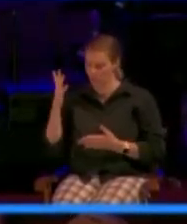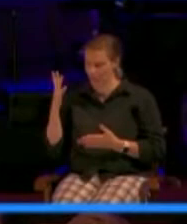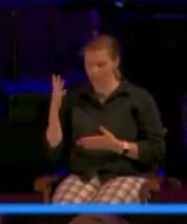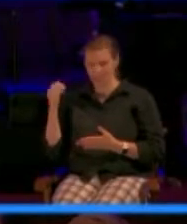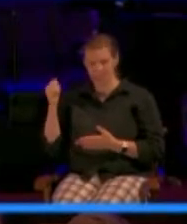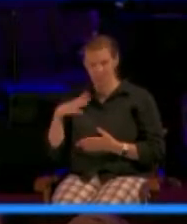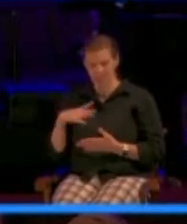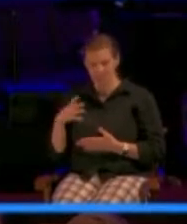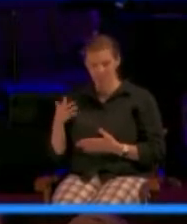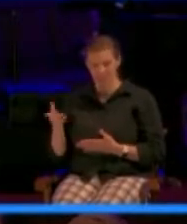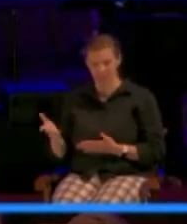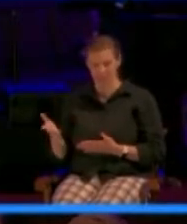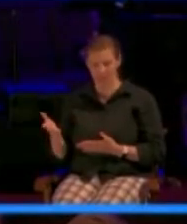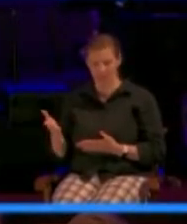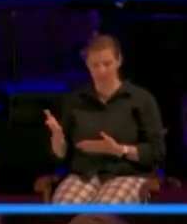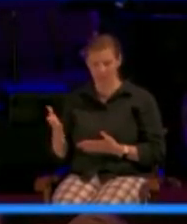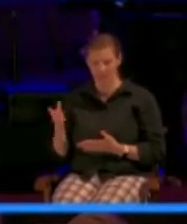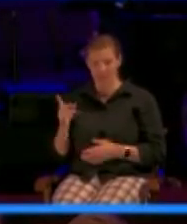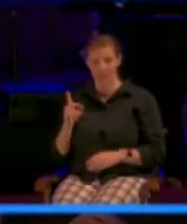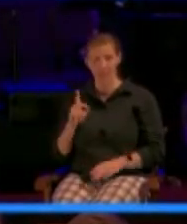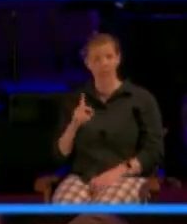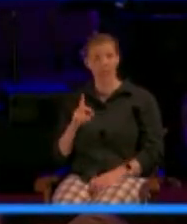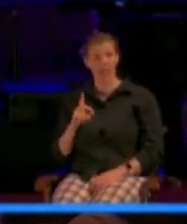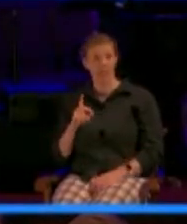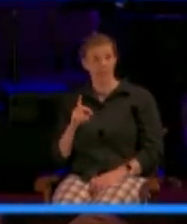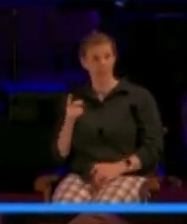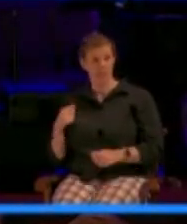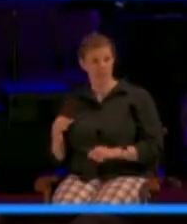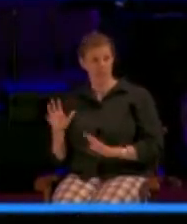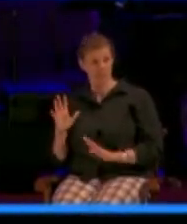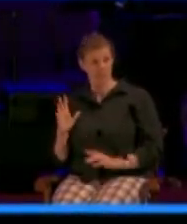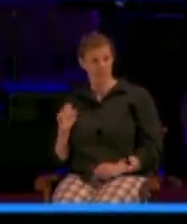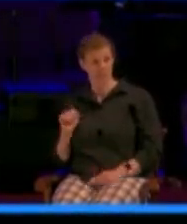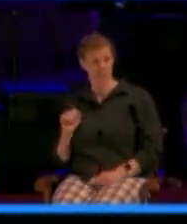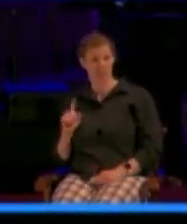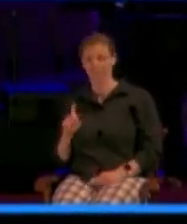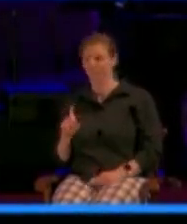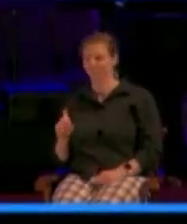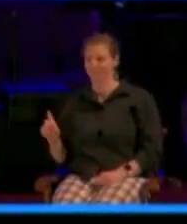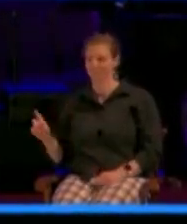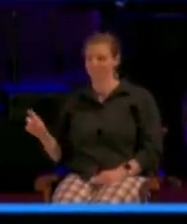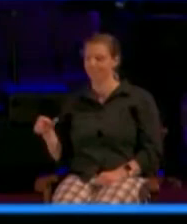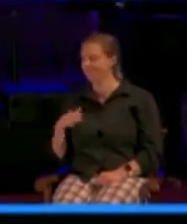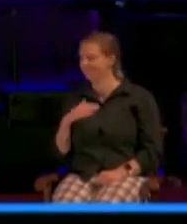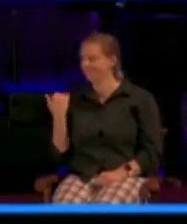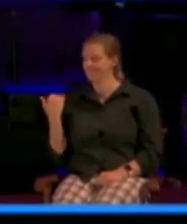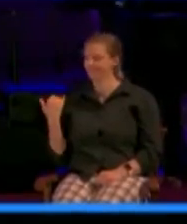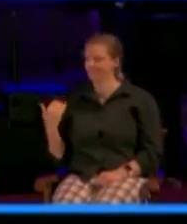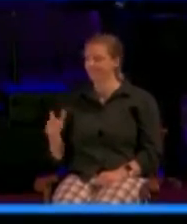But Jesus doesn't go after him. I've heard preachers say